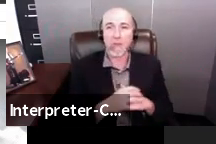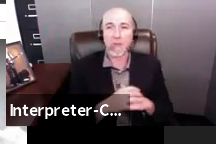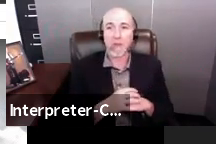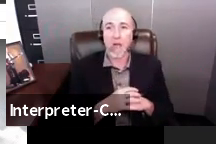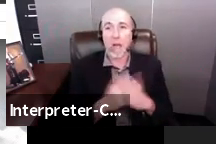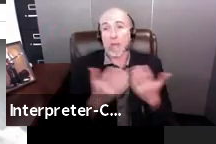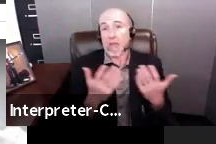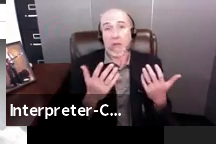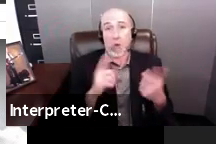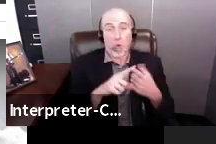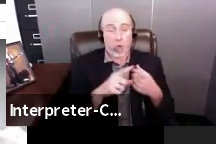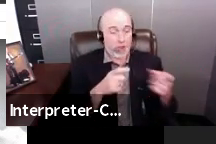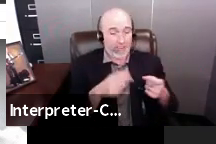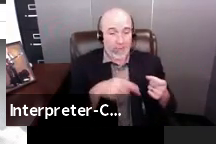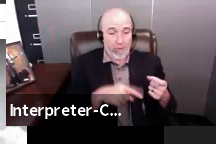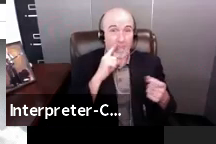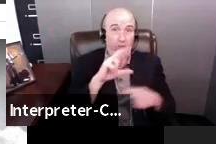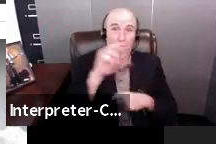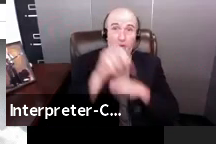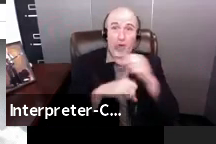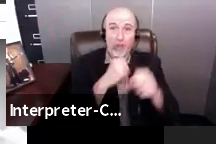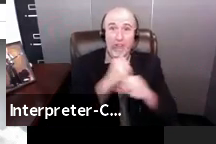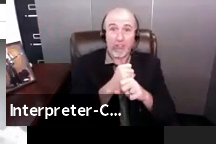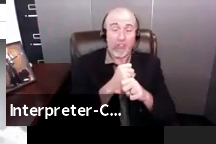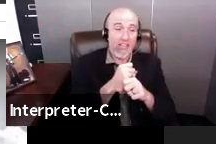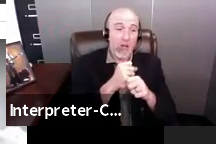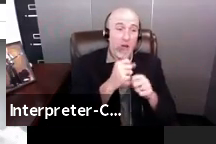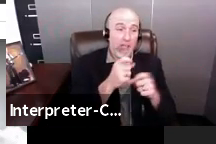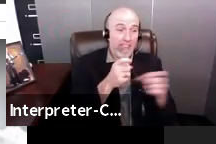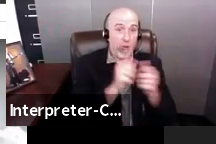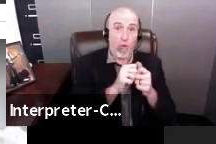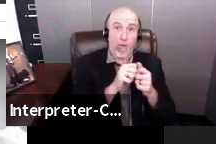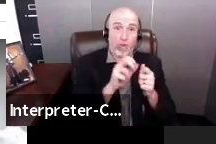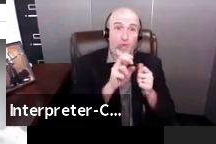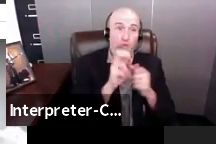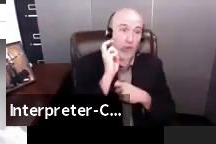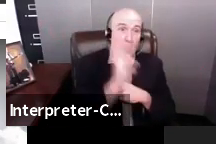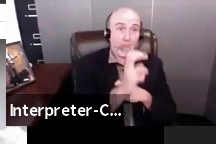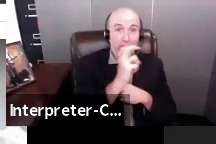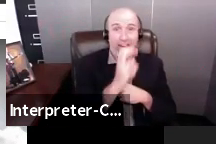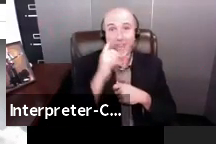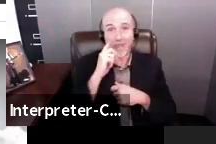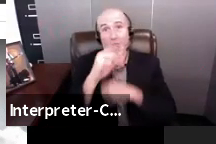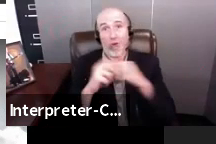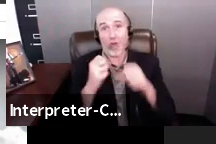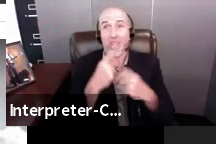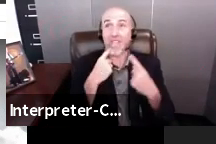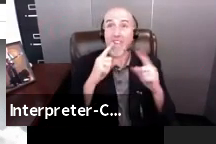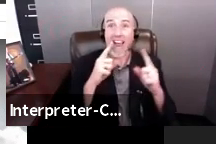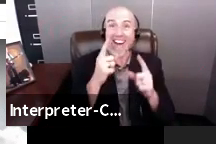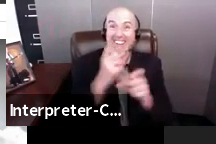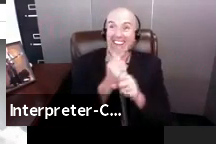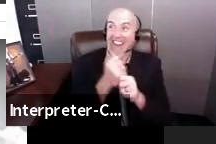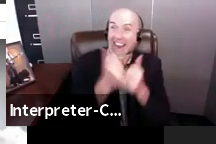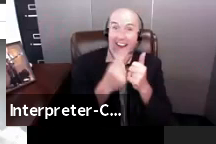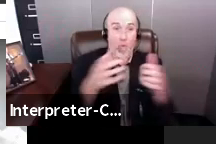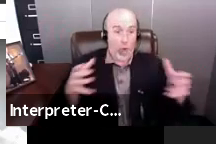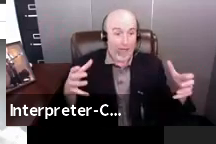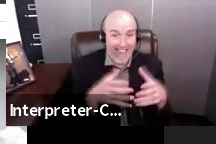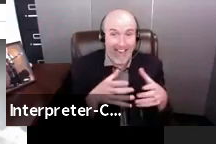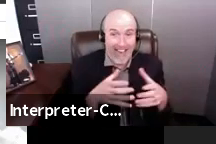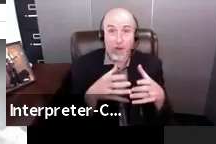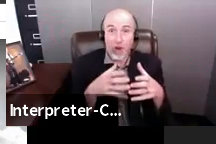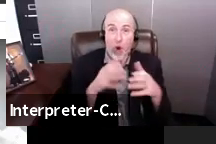We've been dealing with this for 30 years, dealing with transportation issues that I've known of for 30 years, but to finally get everybody together in one place, all